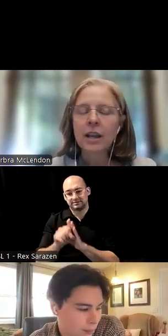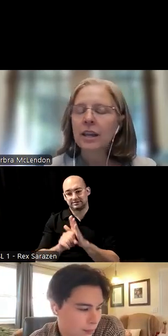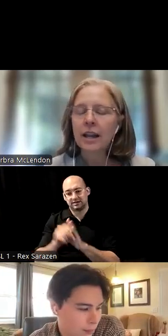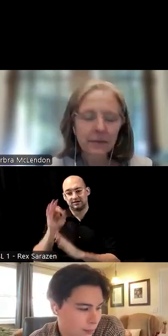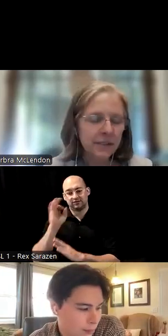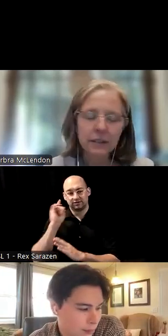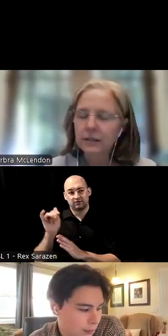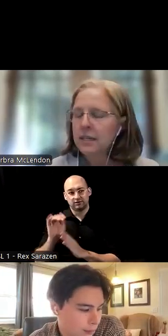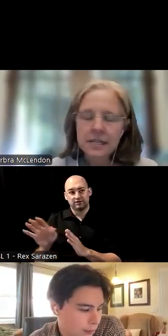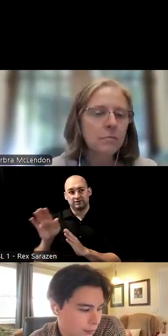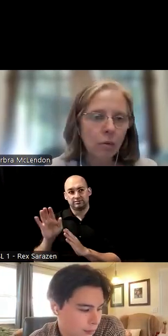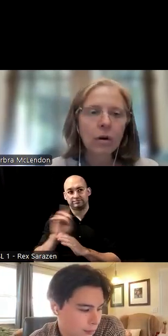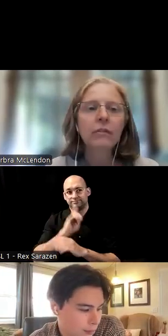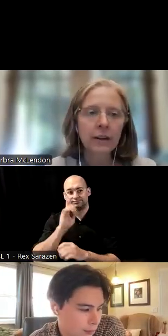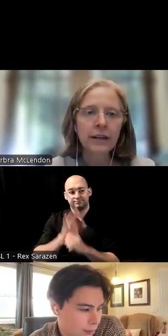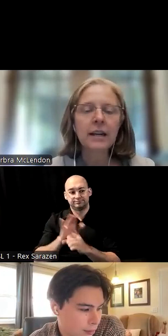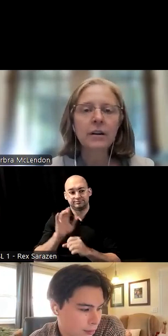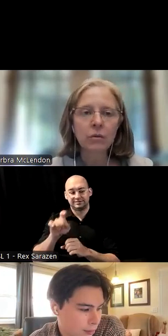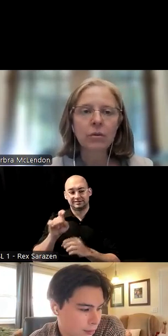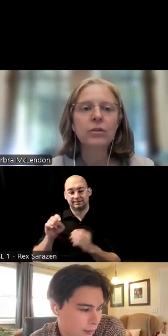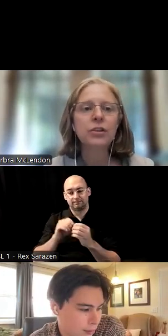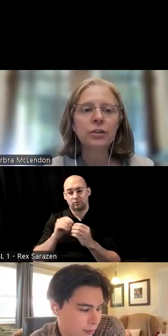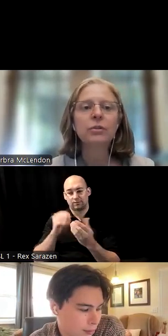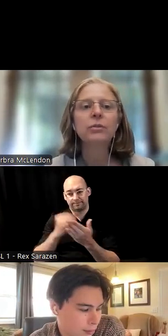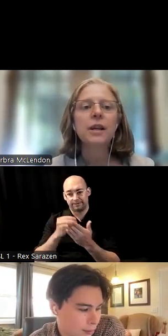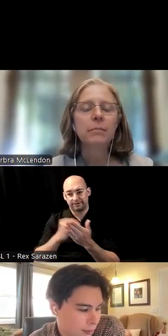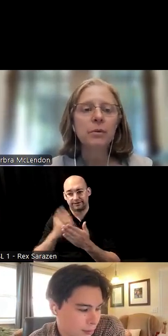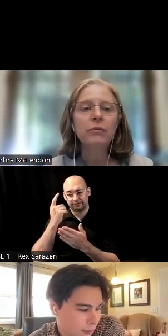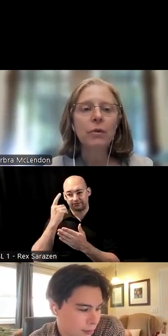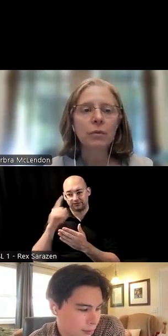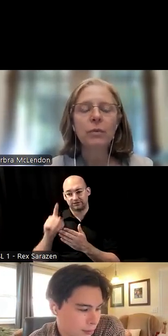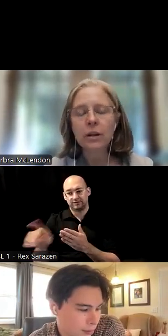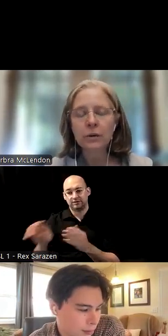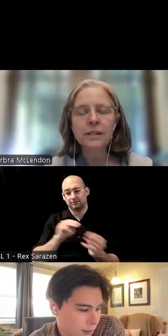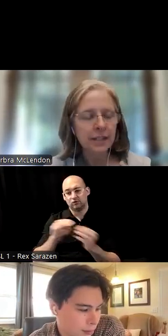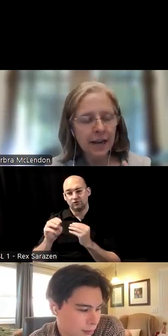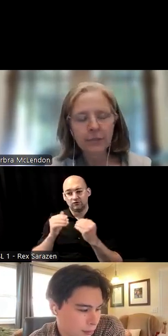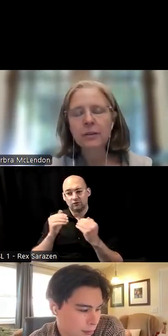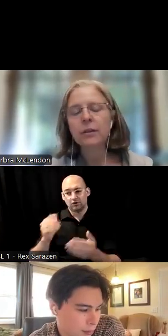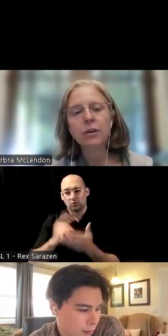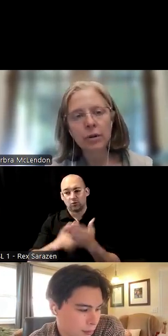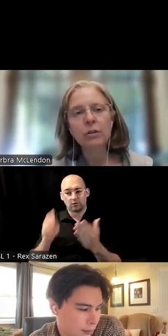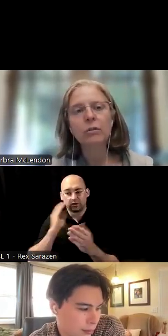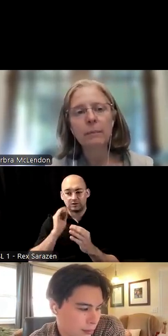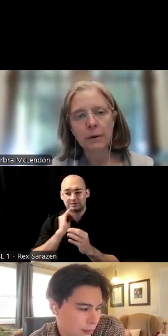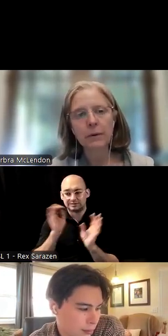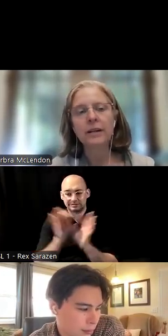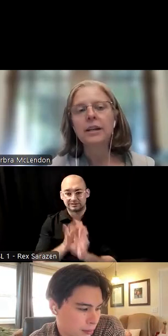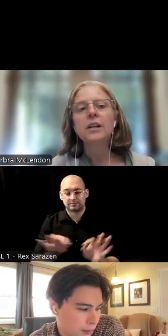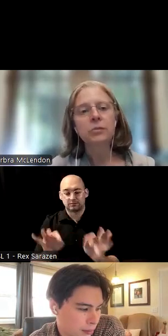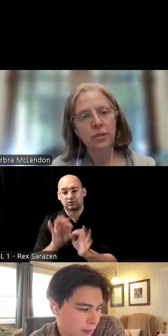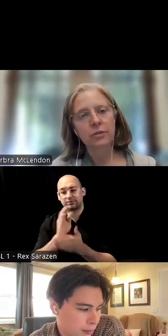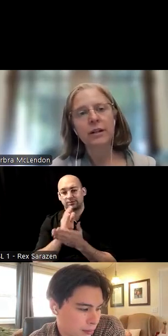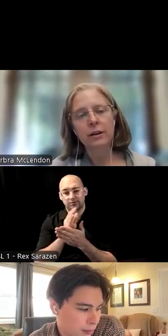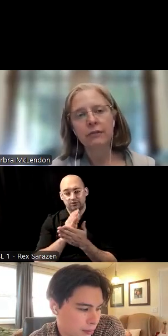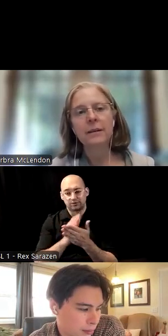California, it absolutely needs more funding in order to move forward. What we know is just an absolutely critical component